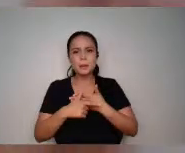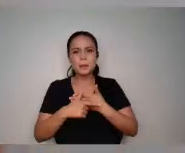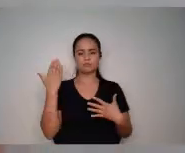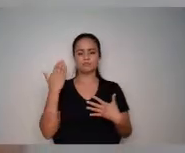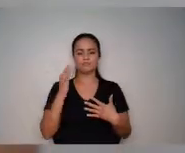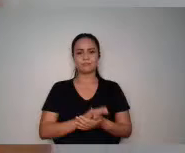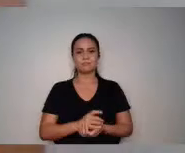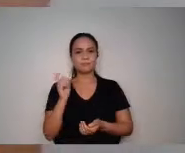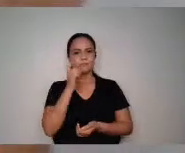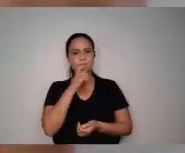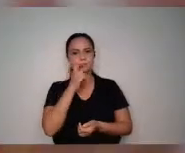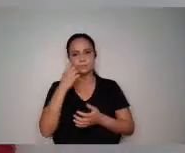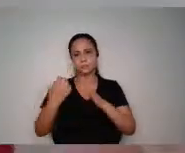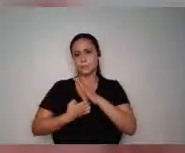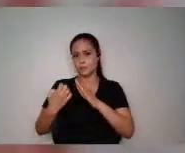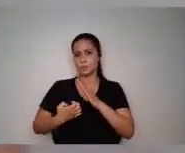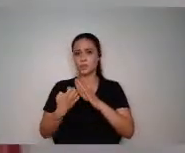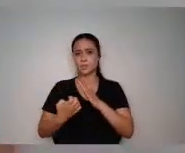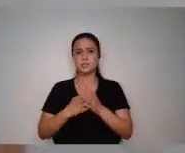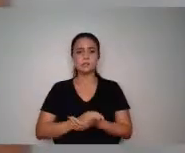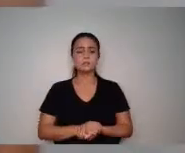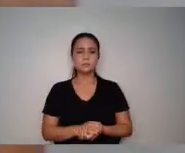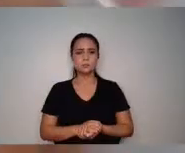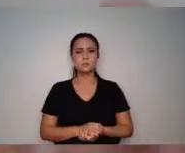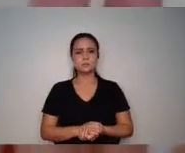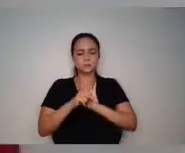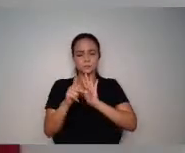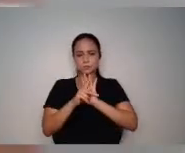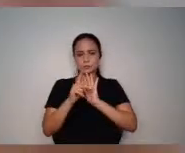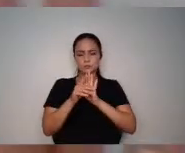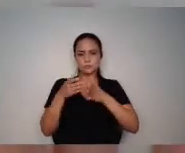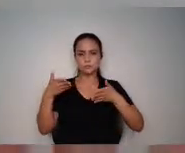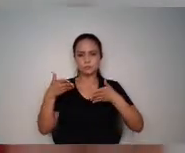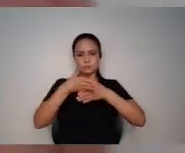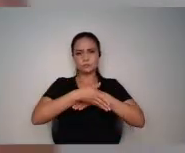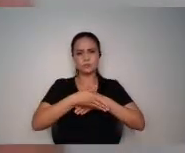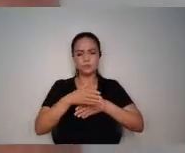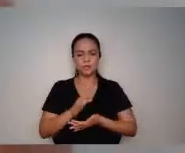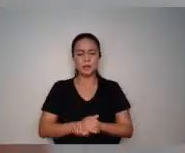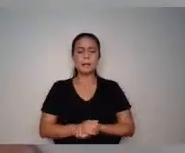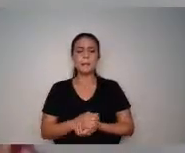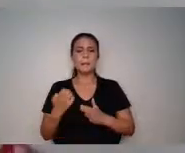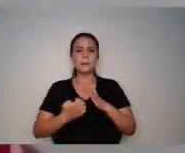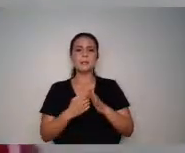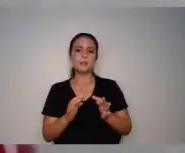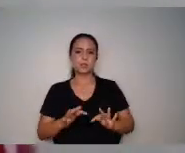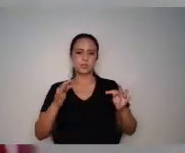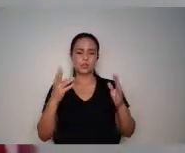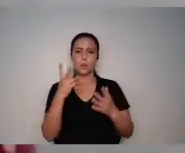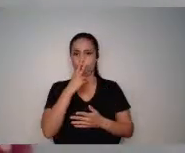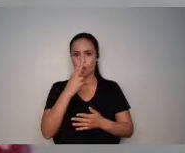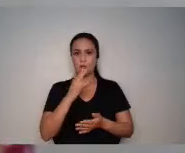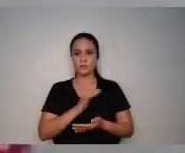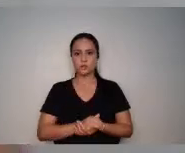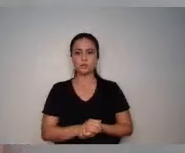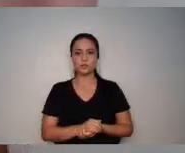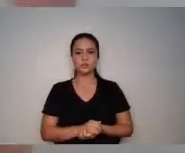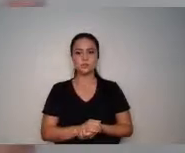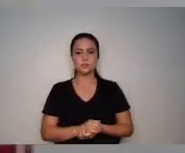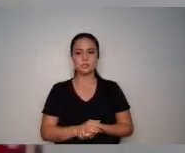the veil from this false discussion or false argument, which is entrepreneurship and it's a technological